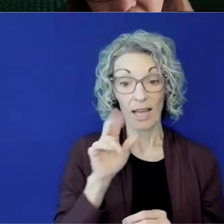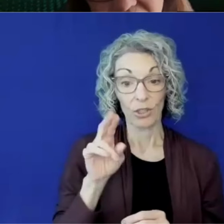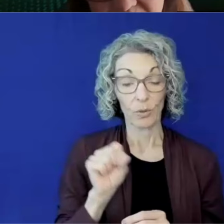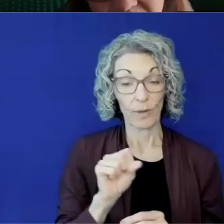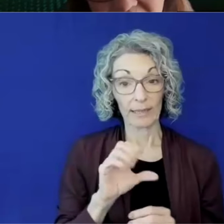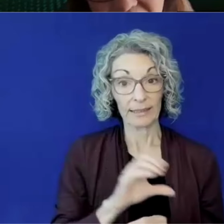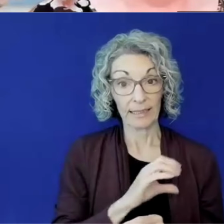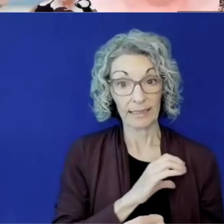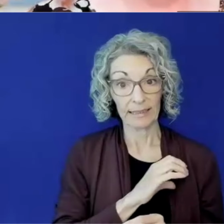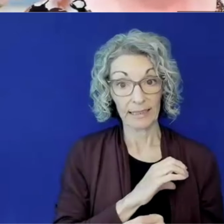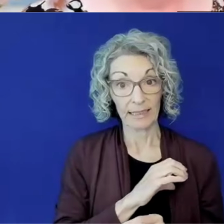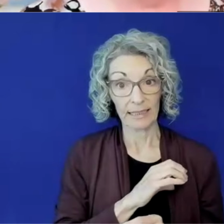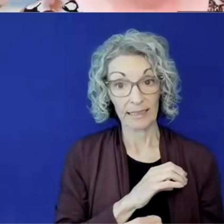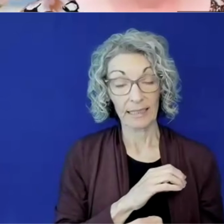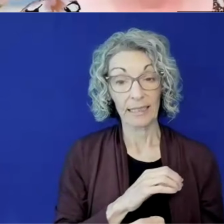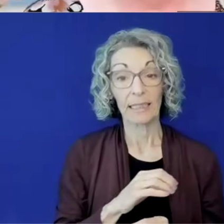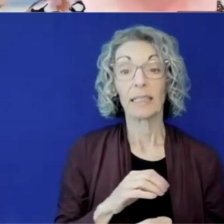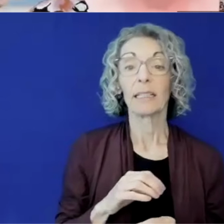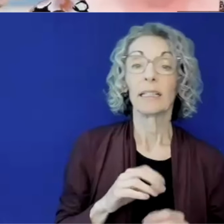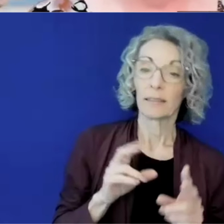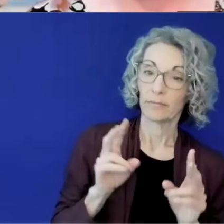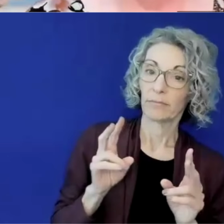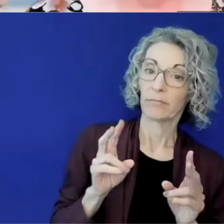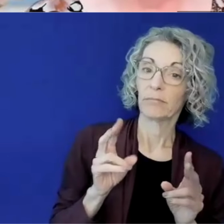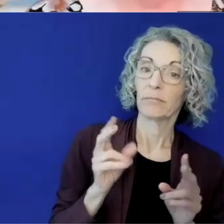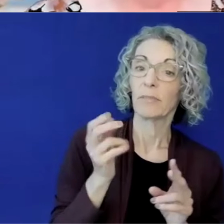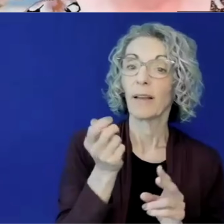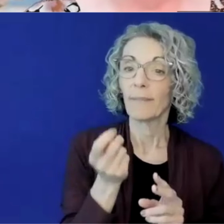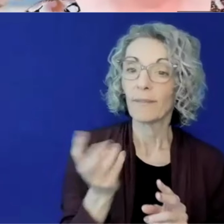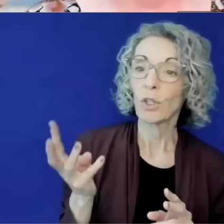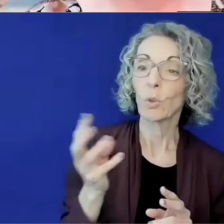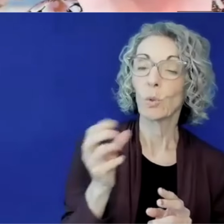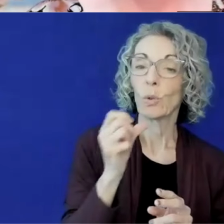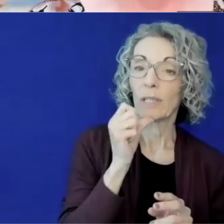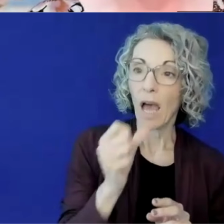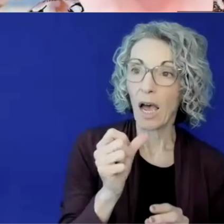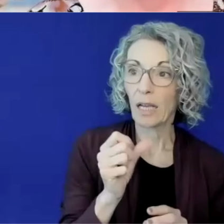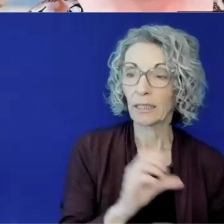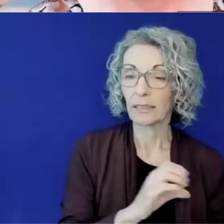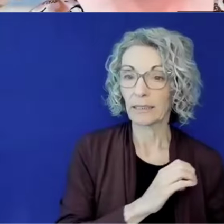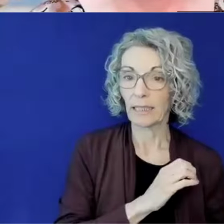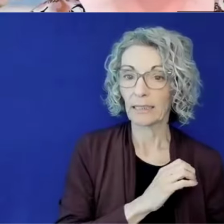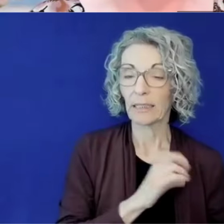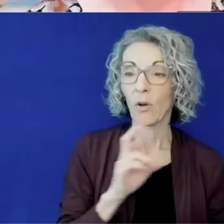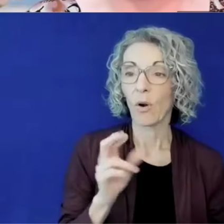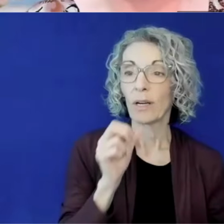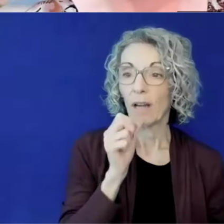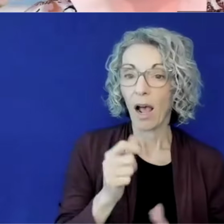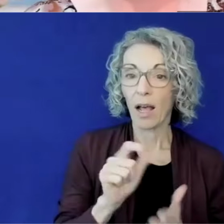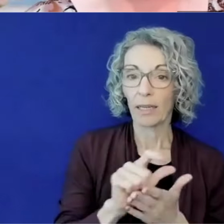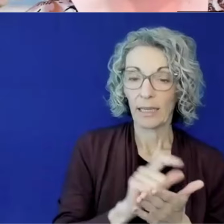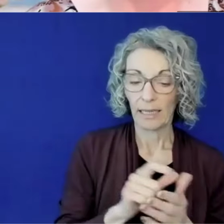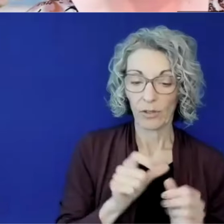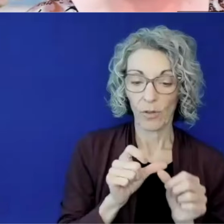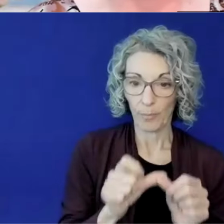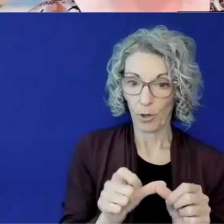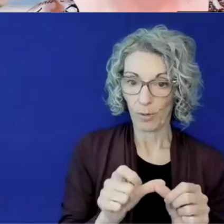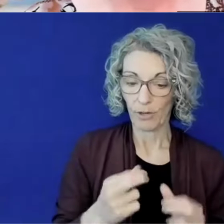is not something. Yeah, there are very, very few non-citizens or non-legal permanent residents who qualify